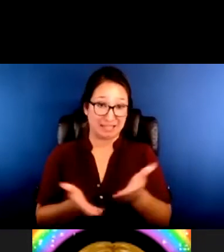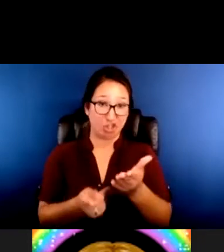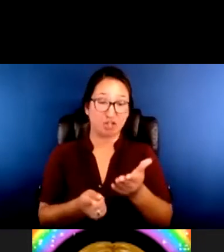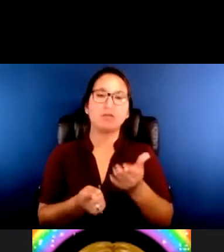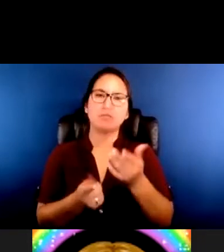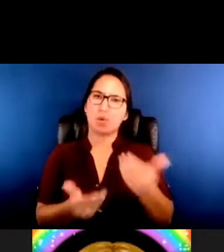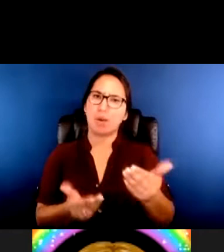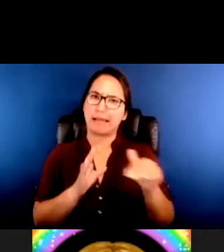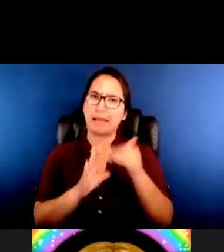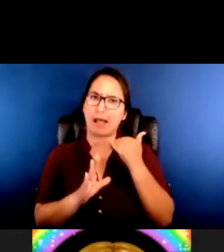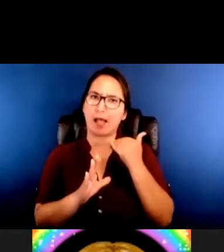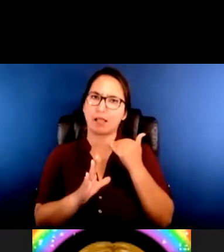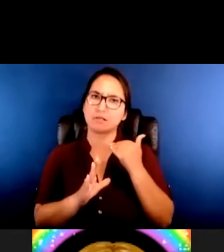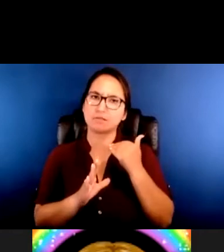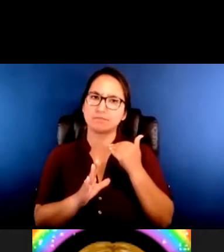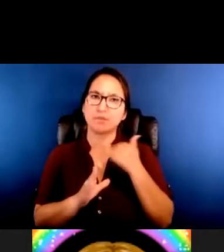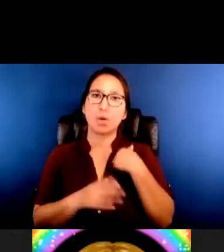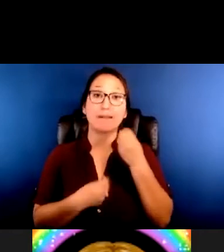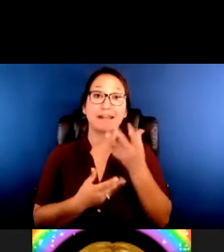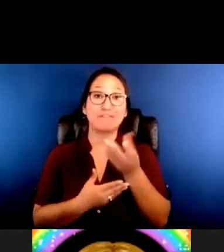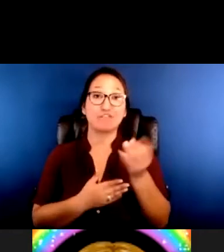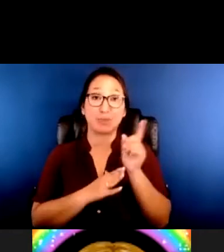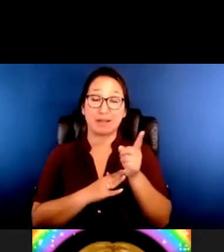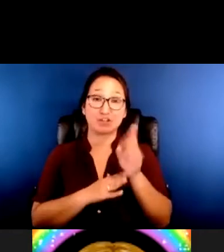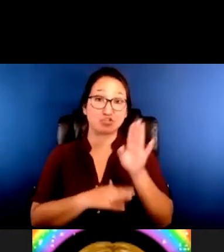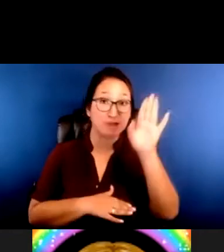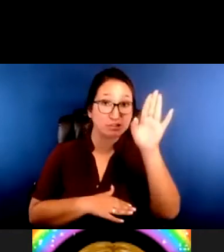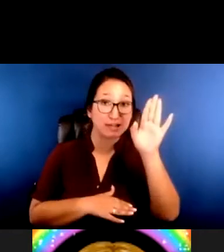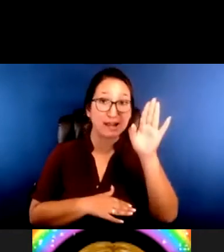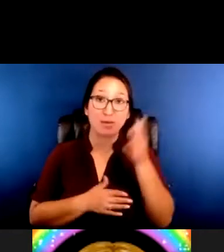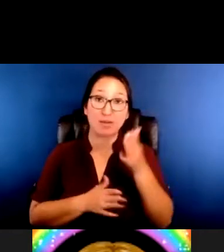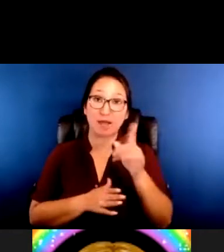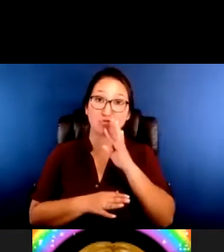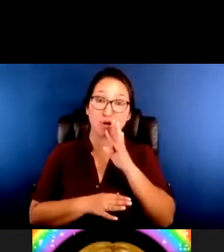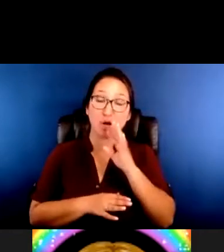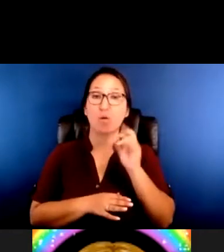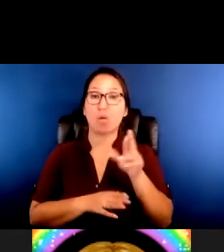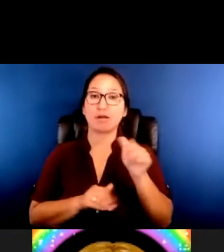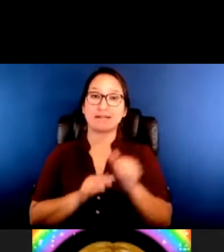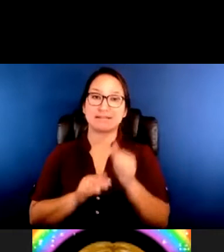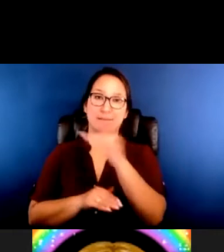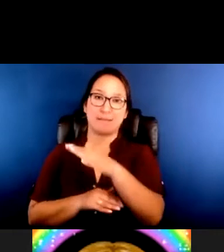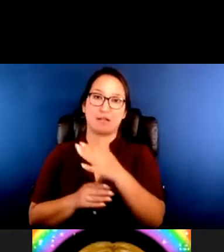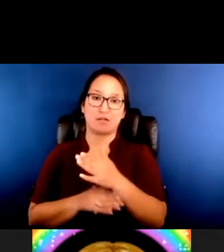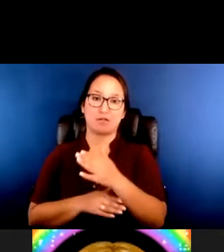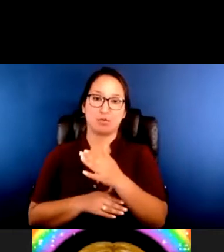So I'll give you a couple minutes to either raise your hand so I can allow you to talk, or you can submit the Q&A. I see one pop up